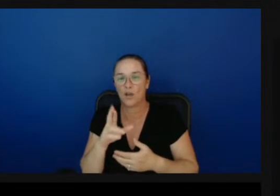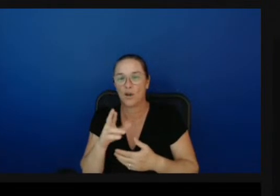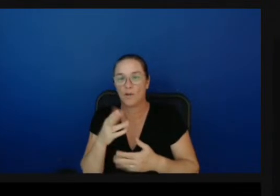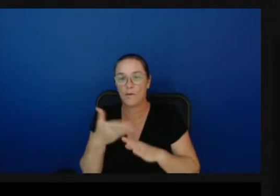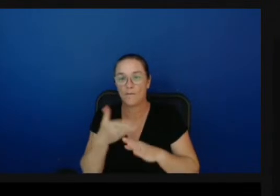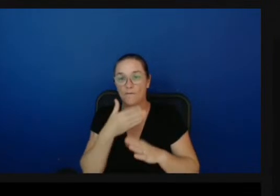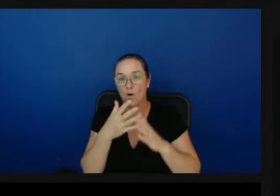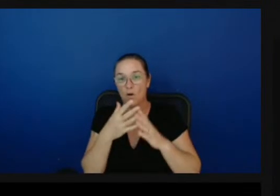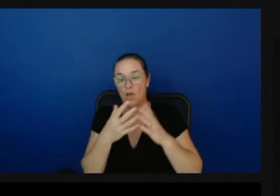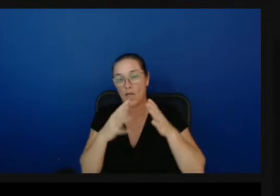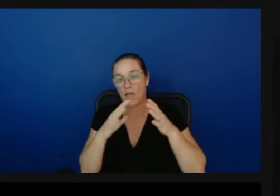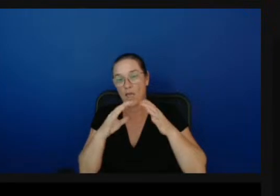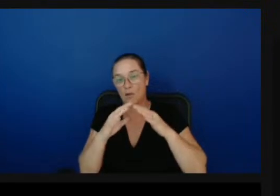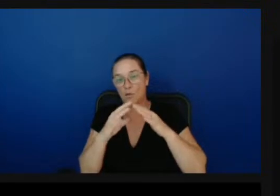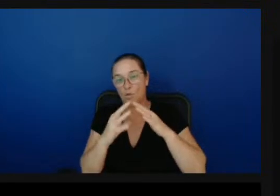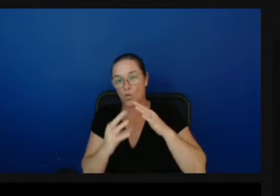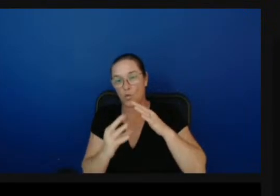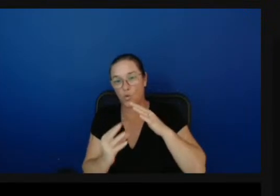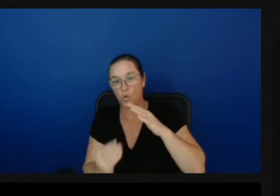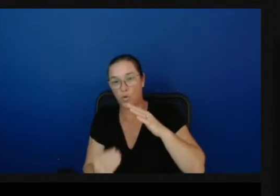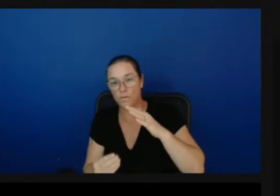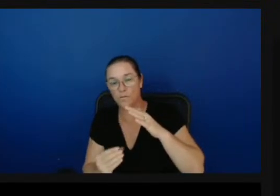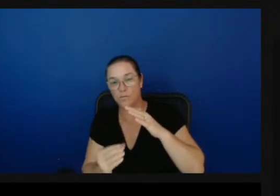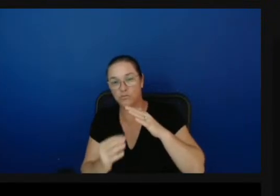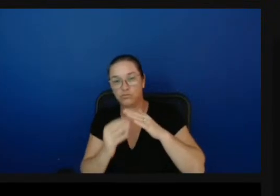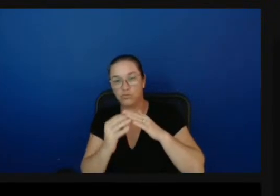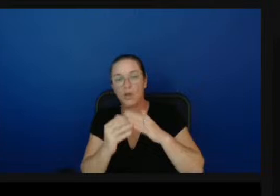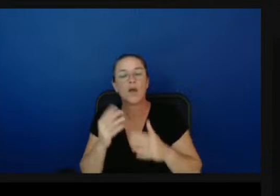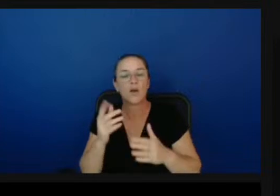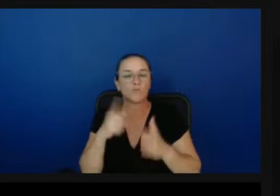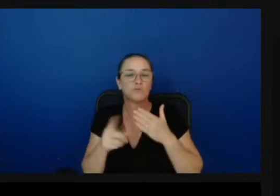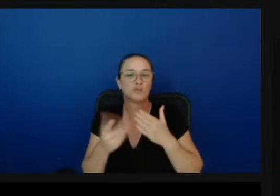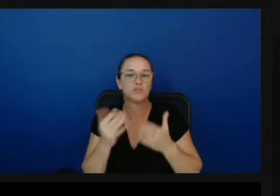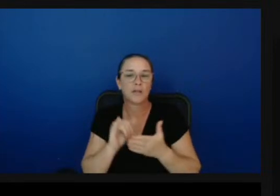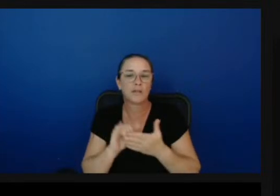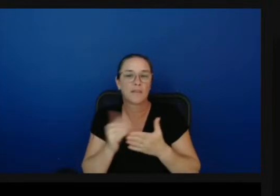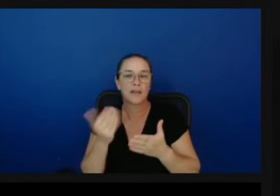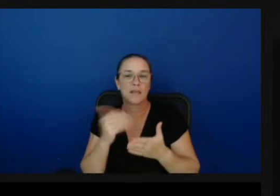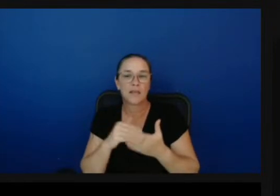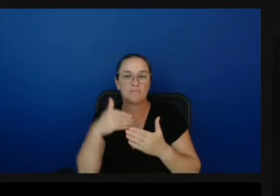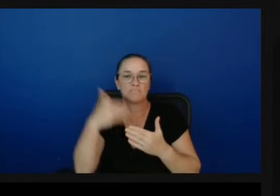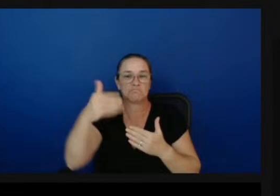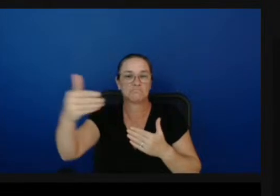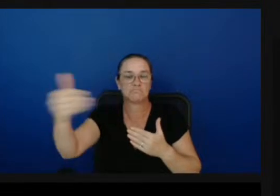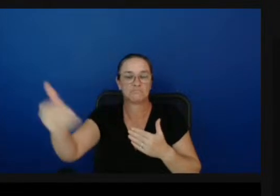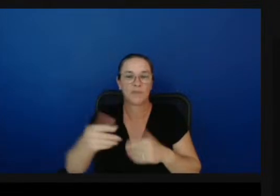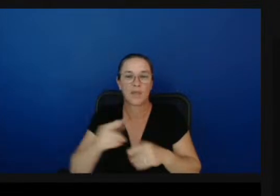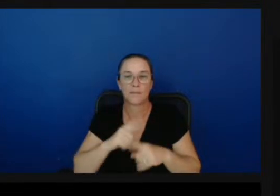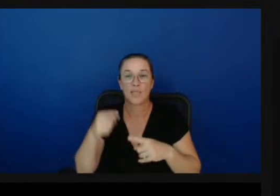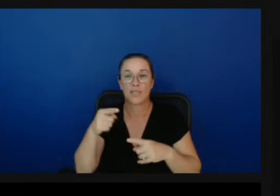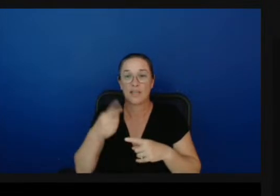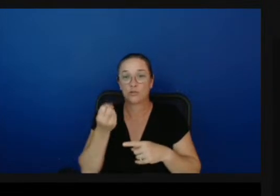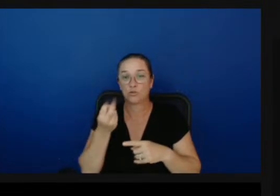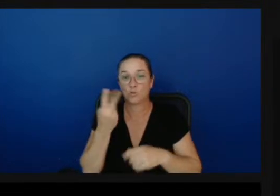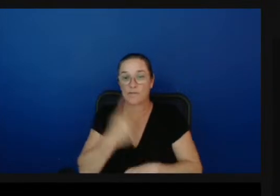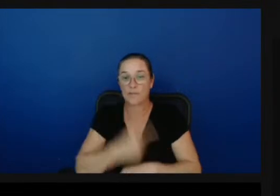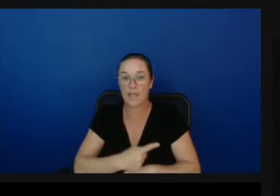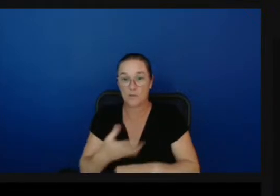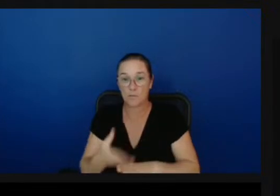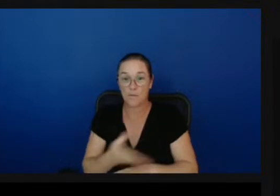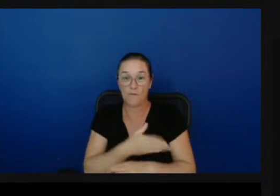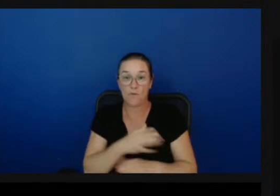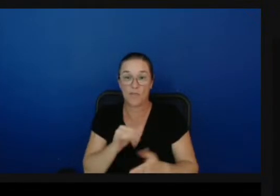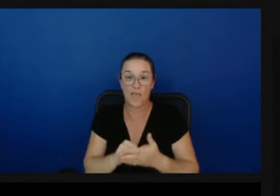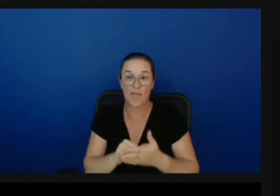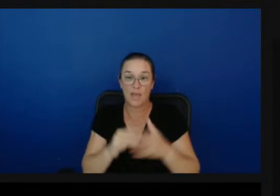you had a little bit of settling here as well. So we'll look into that in the future too. But this is this past 12 days, the prior period to that. The